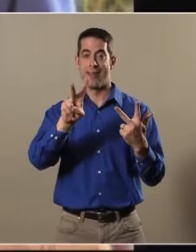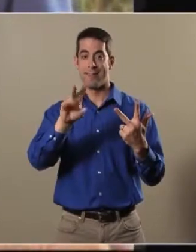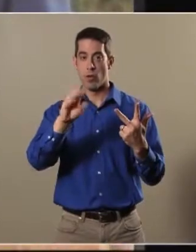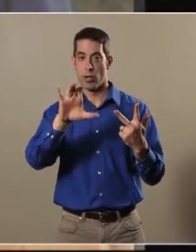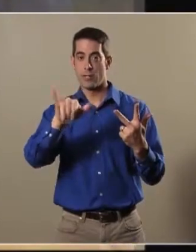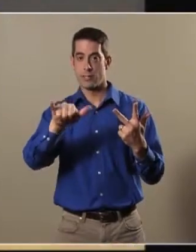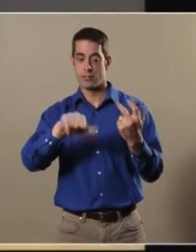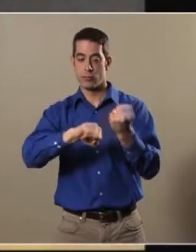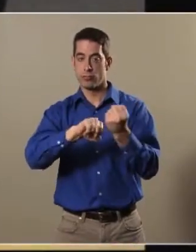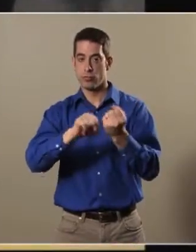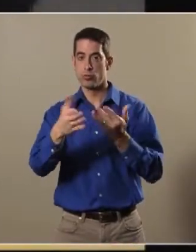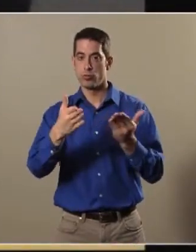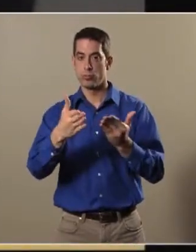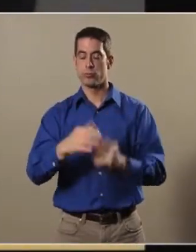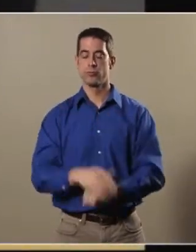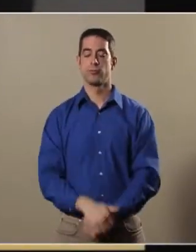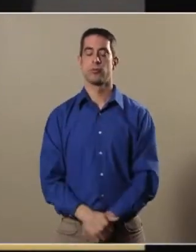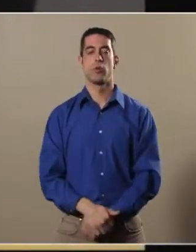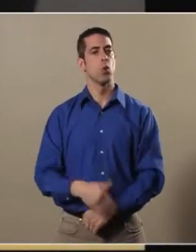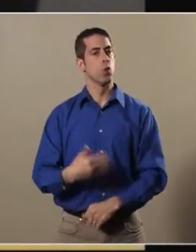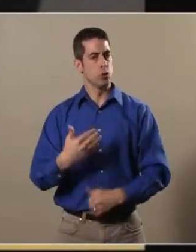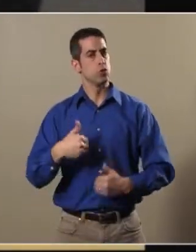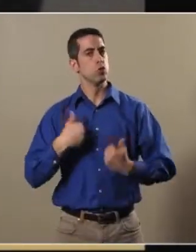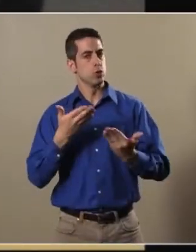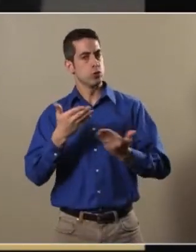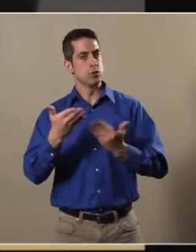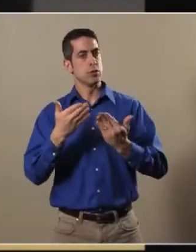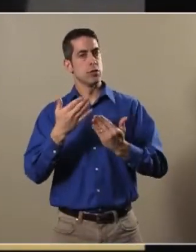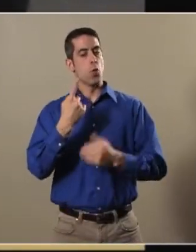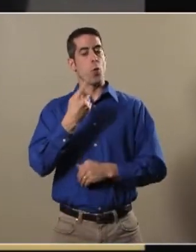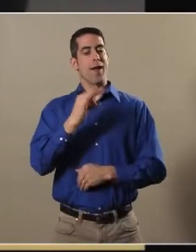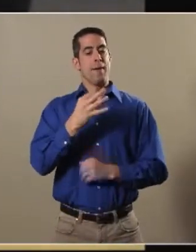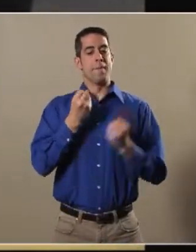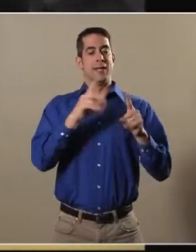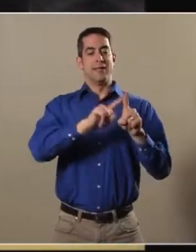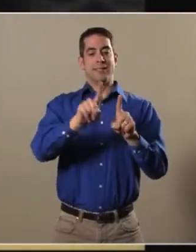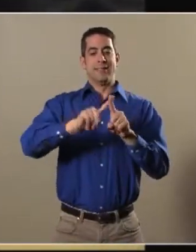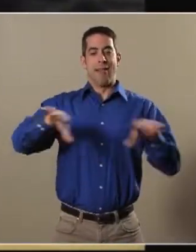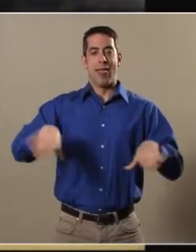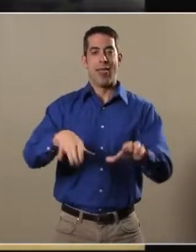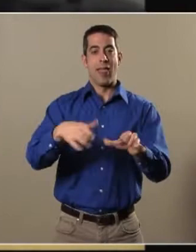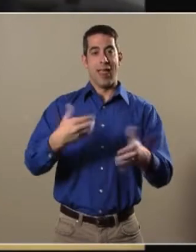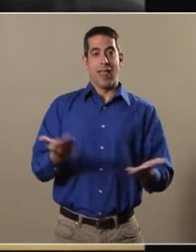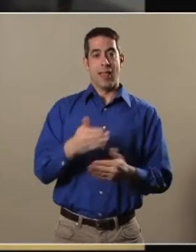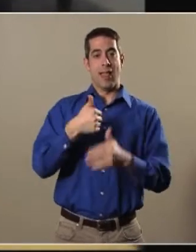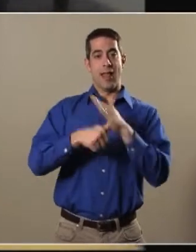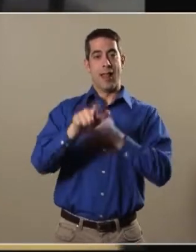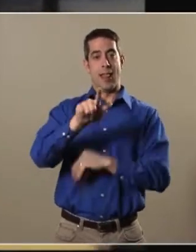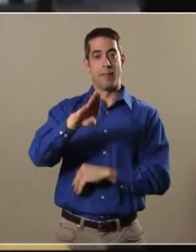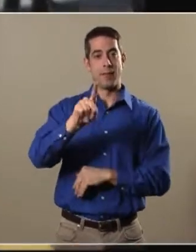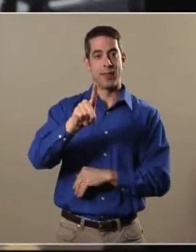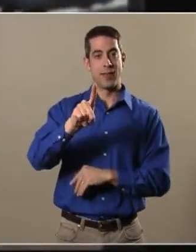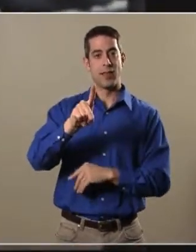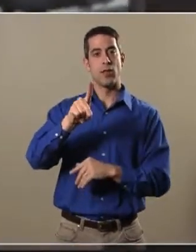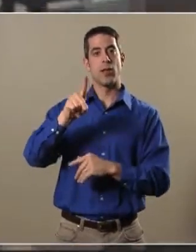children. Youth Services is one of our many collaborative efforts, and it is funded in part by United